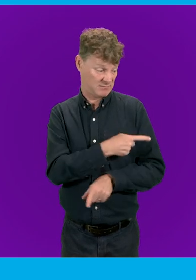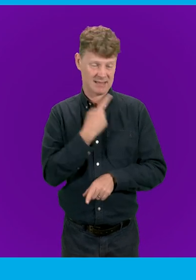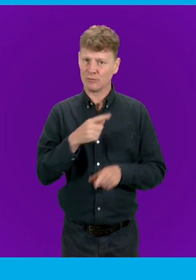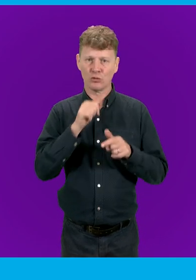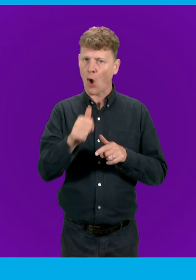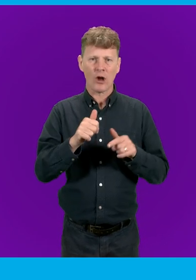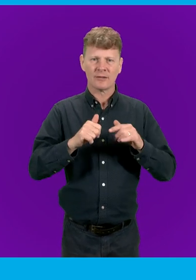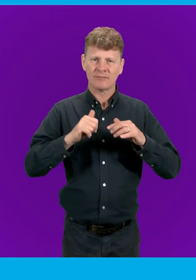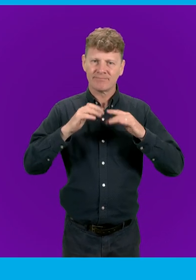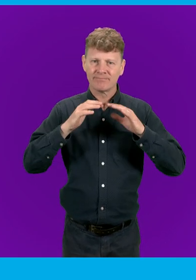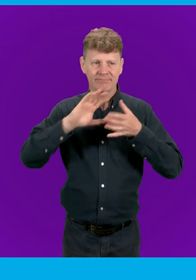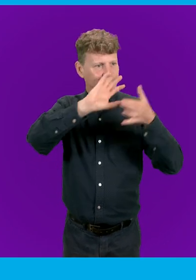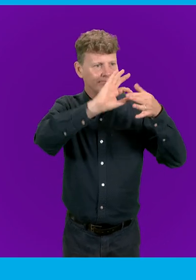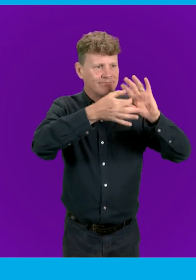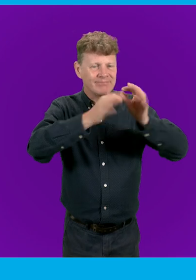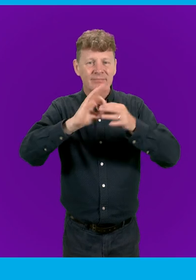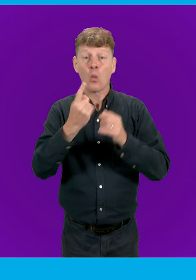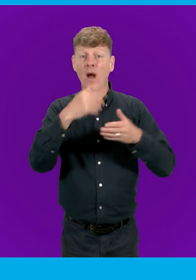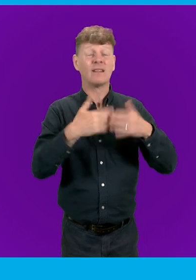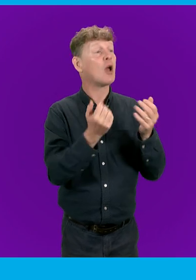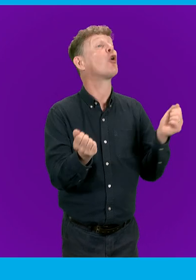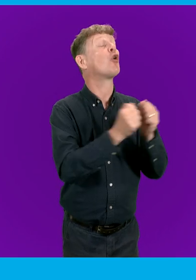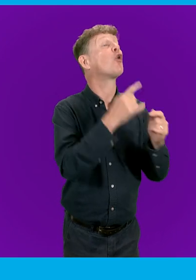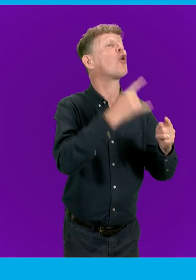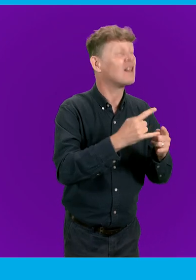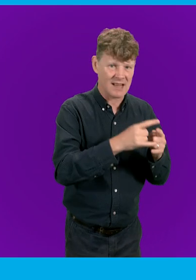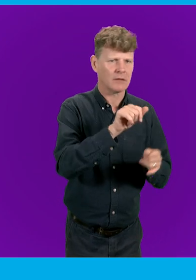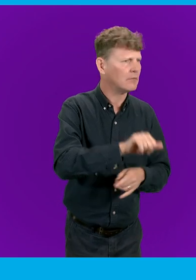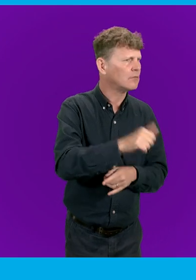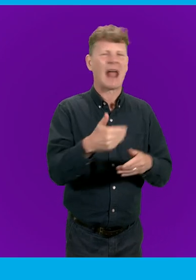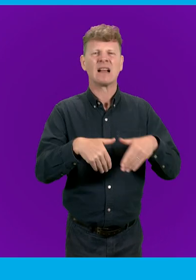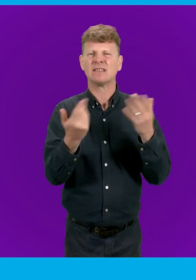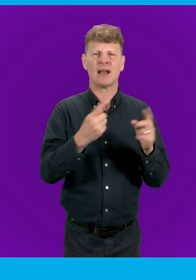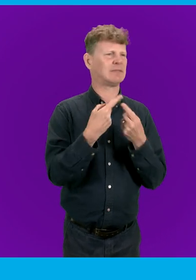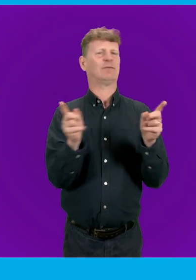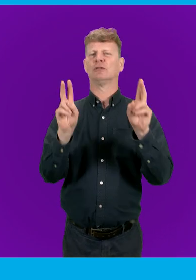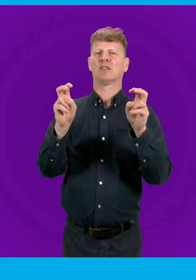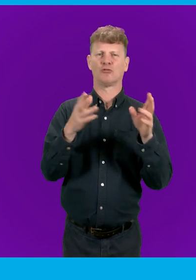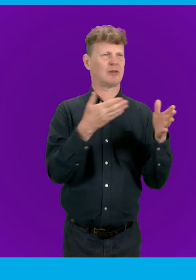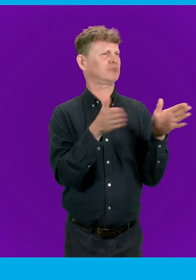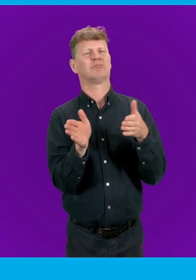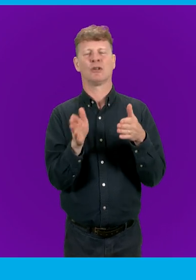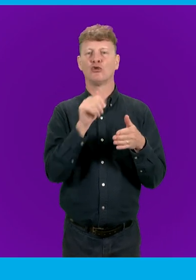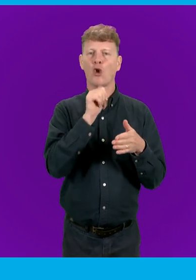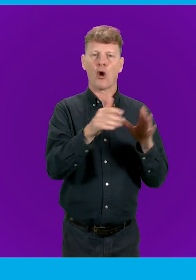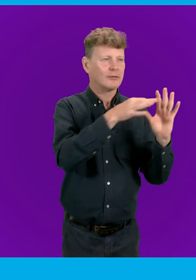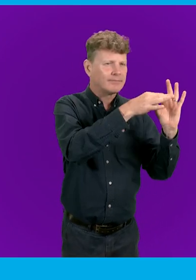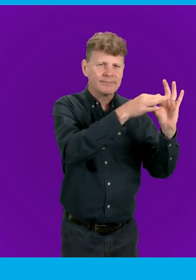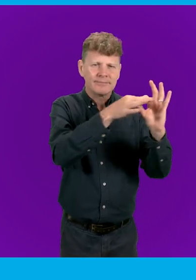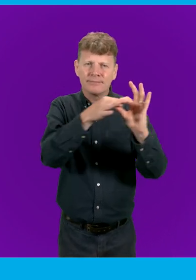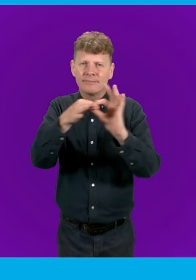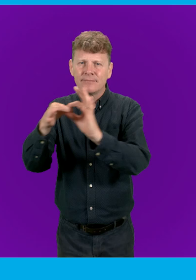because one day you were learning about consent and the next it had completely switched subjects and it wasn't constant. And you kind